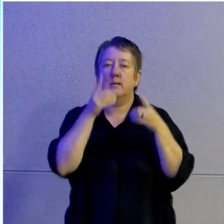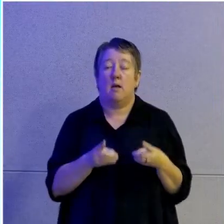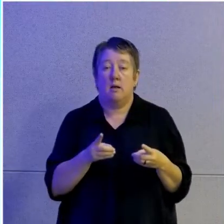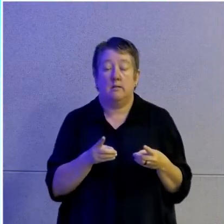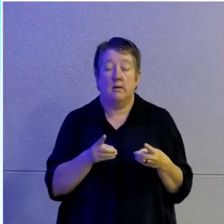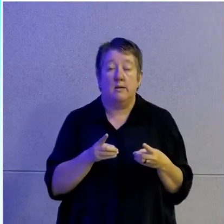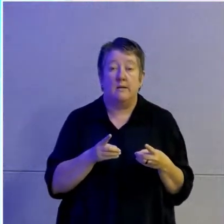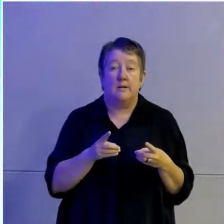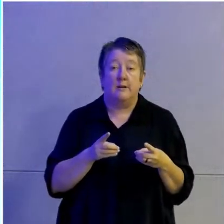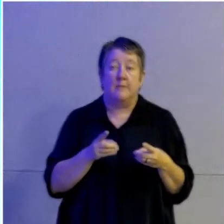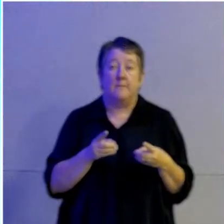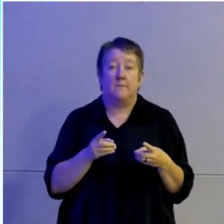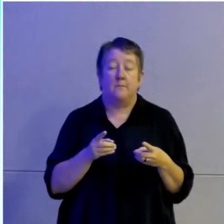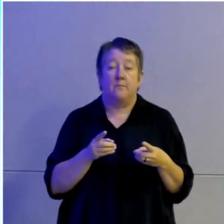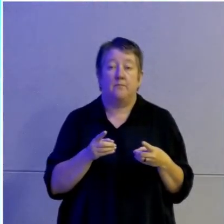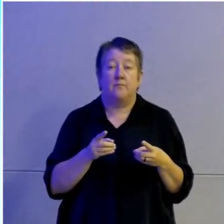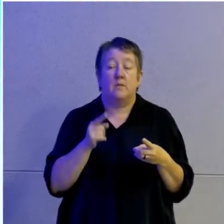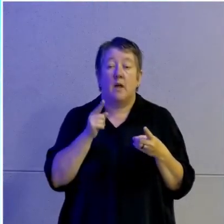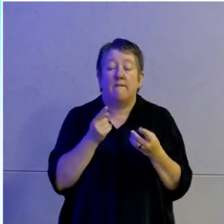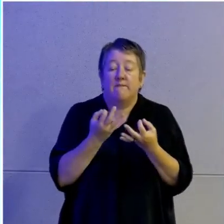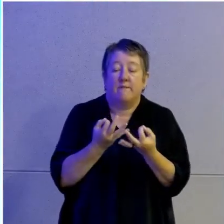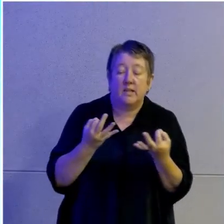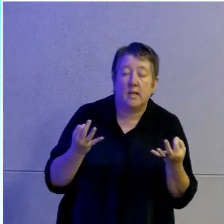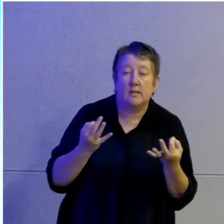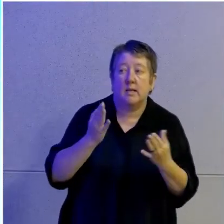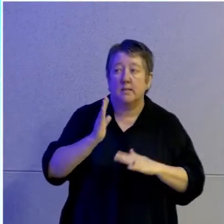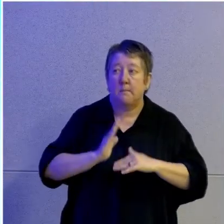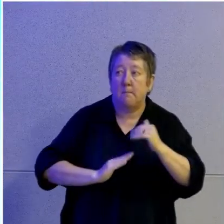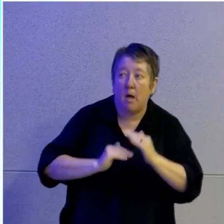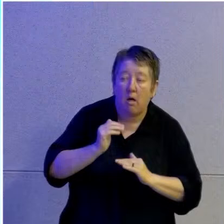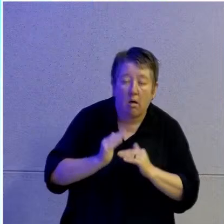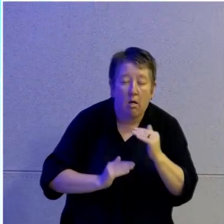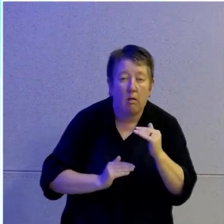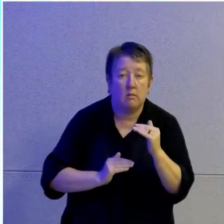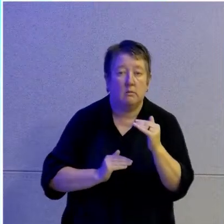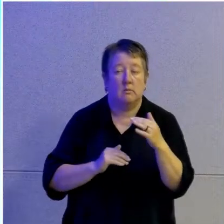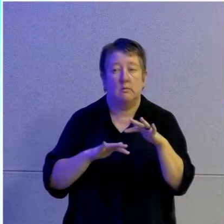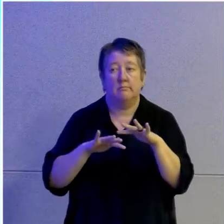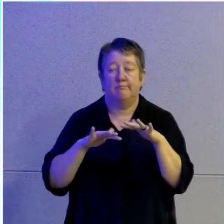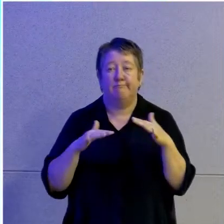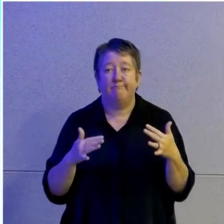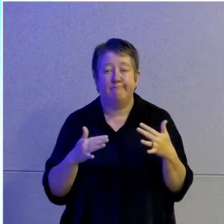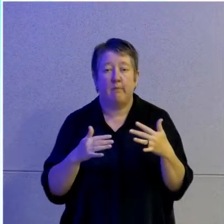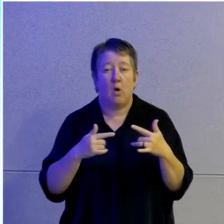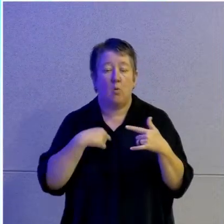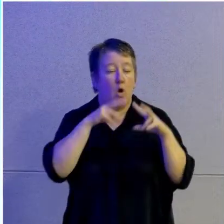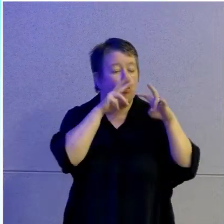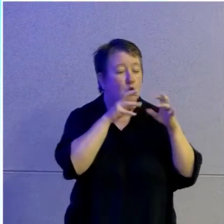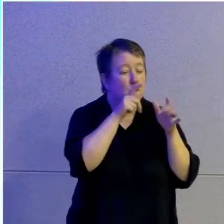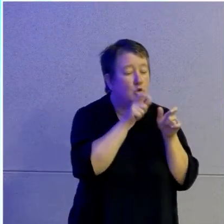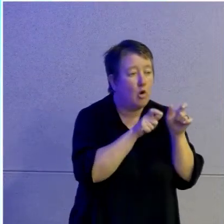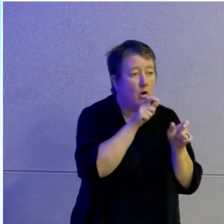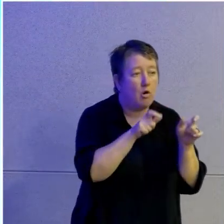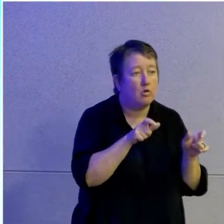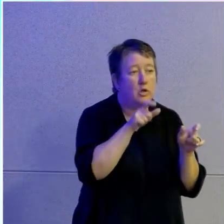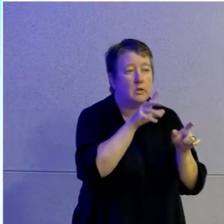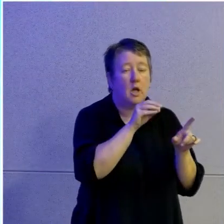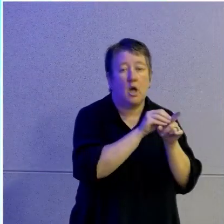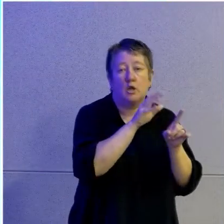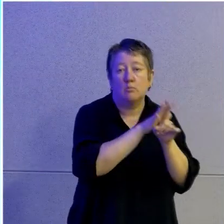comes to building these facilities, when it comes to exposing our researchers, that